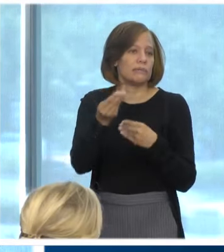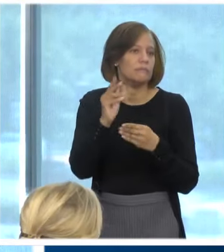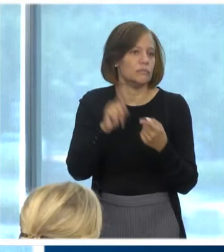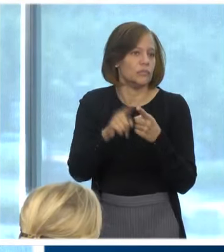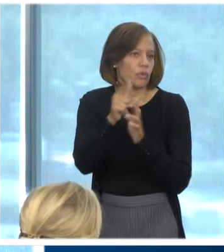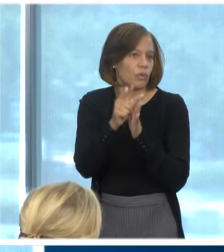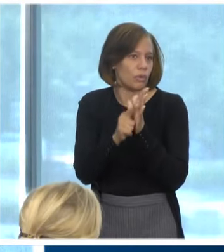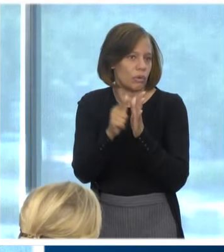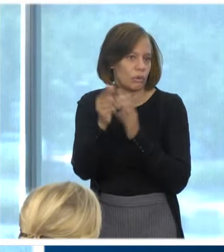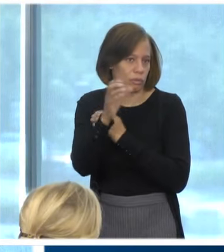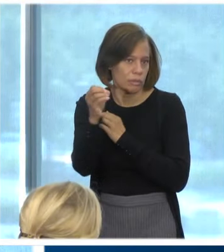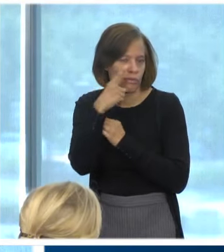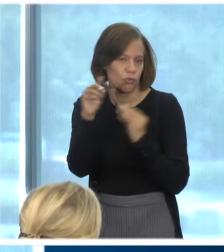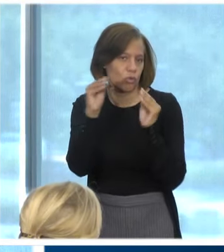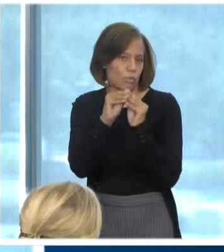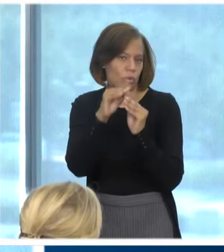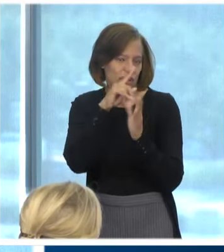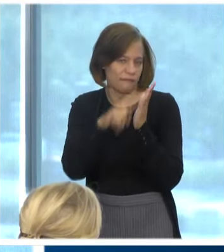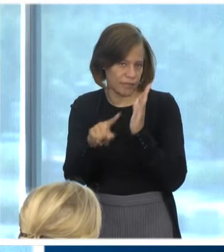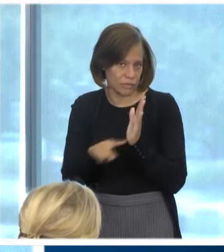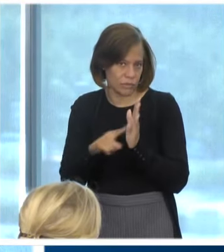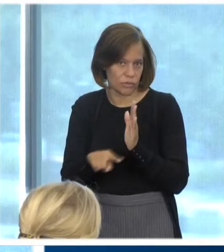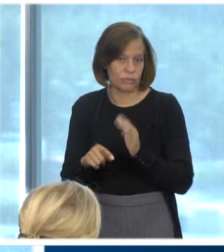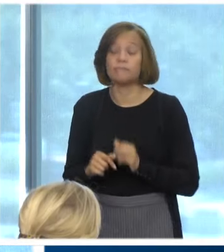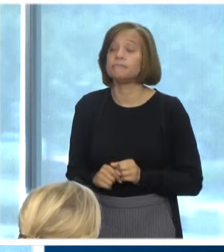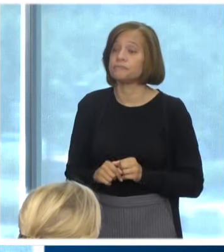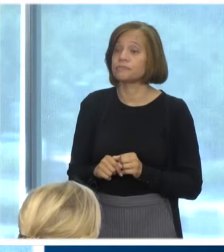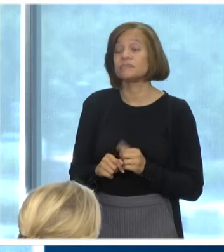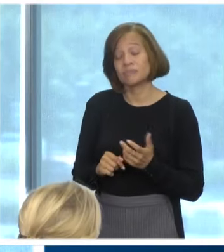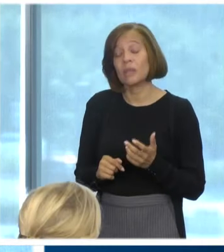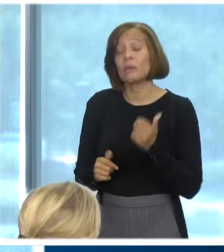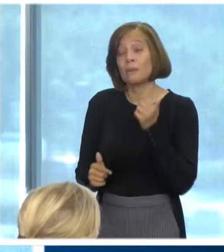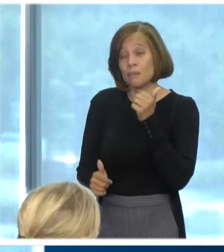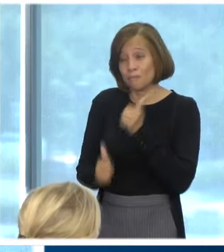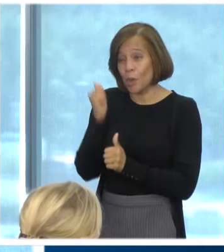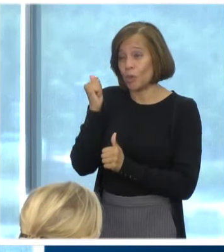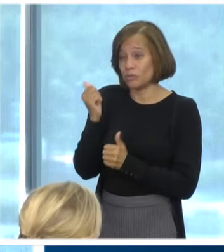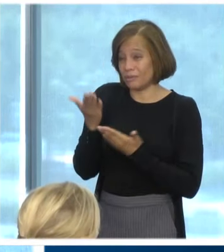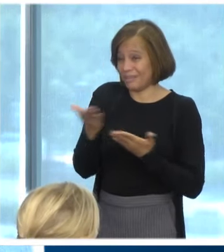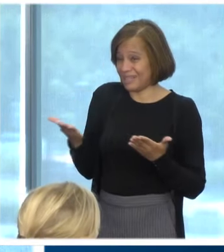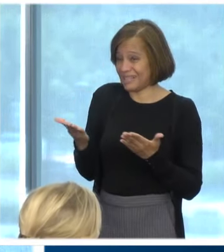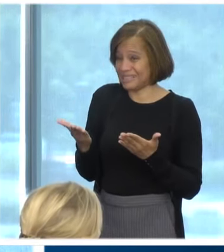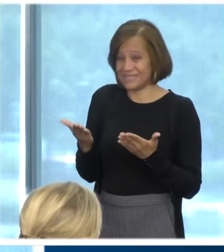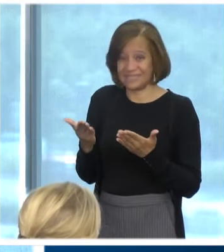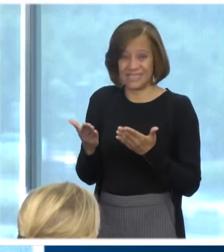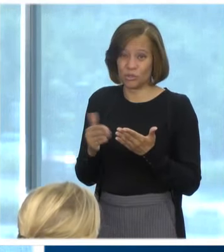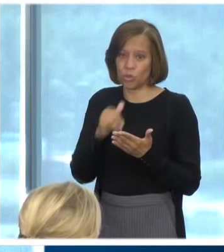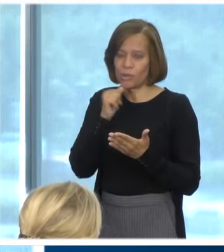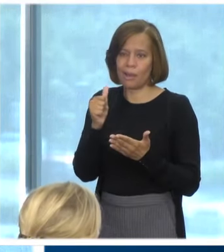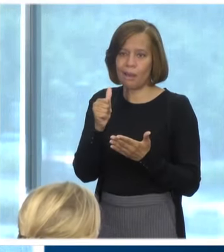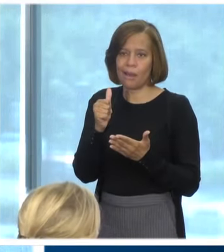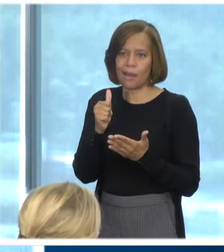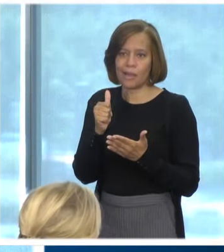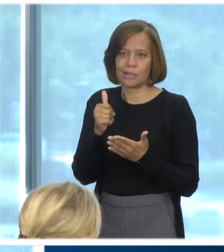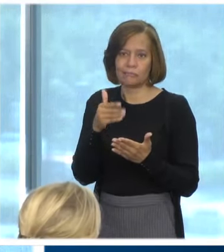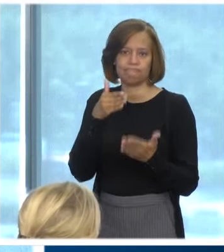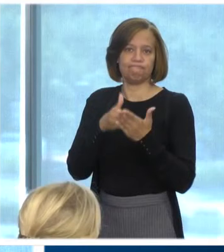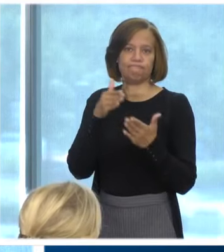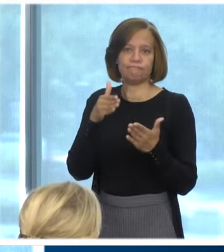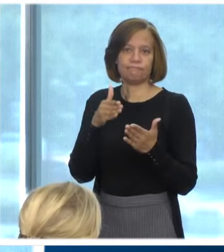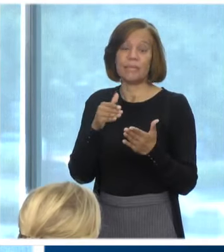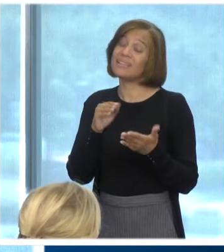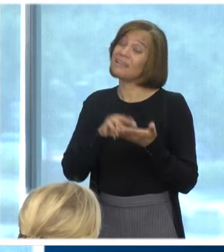although most of the findings were not sustained, does not exonerate the officers. The actions we witnessed